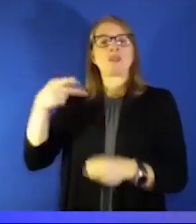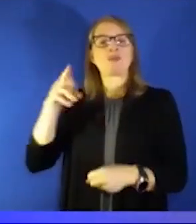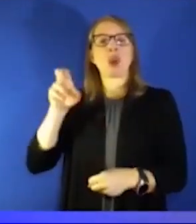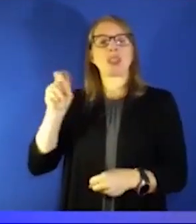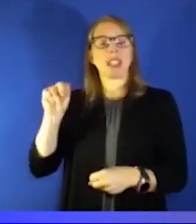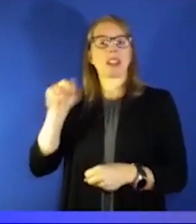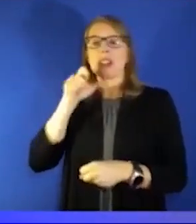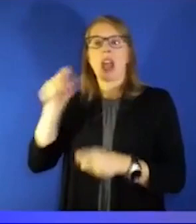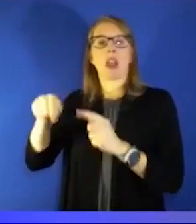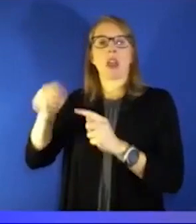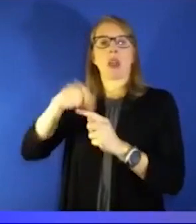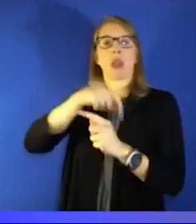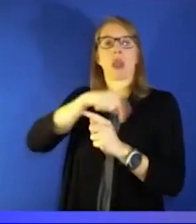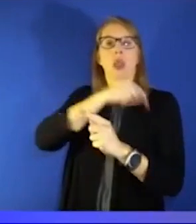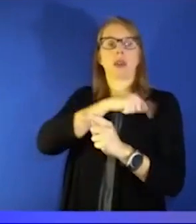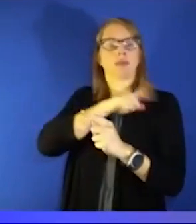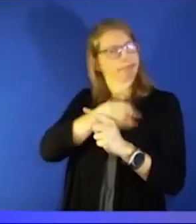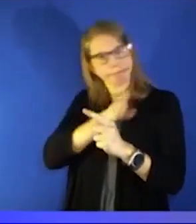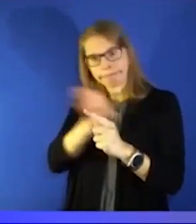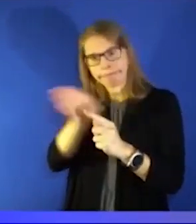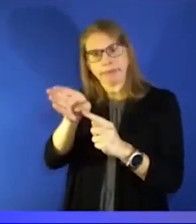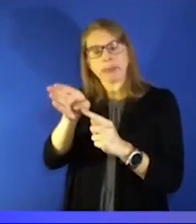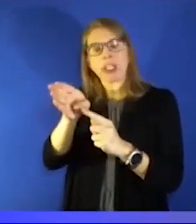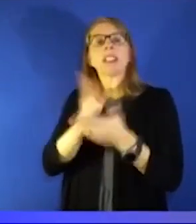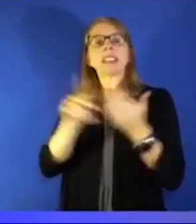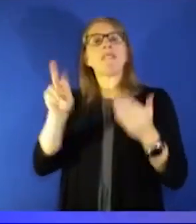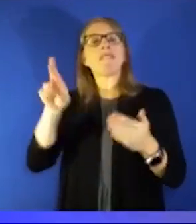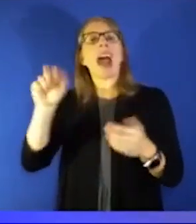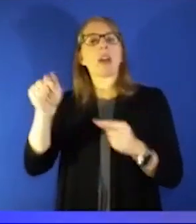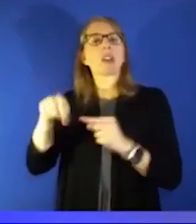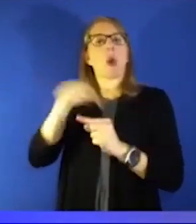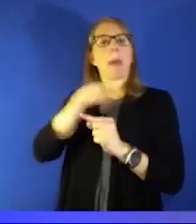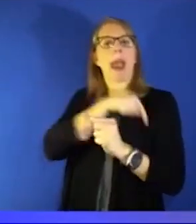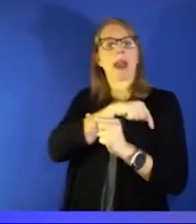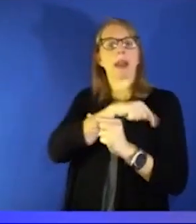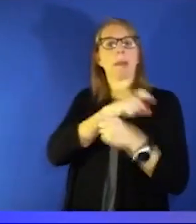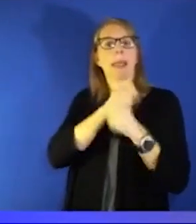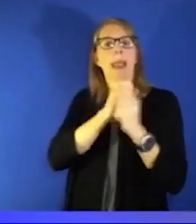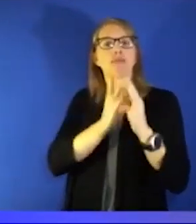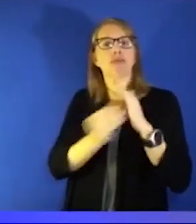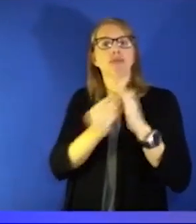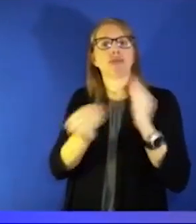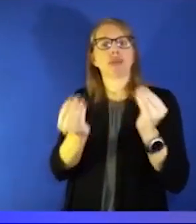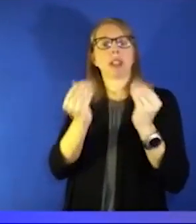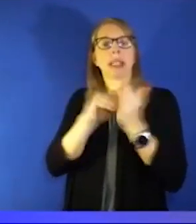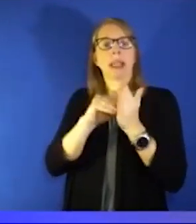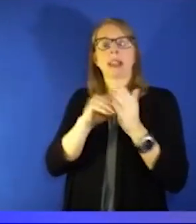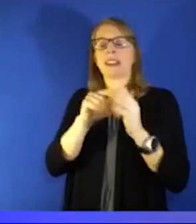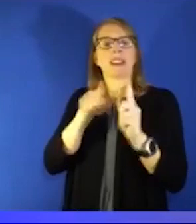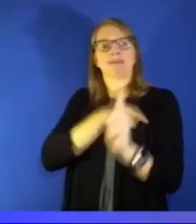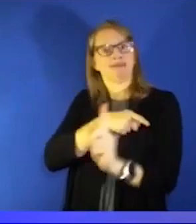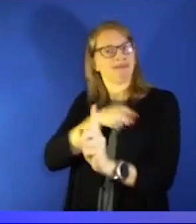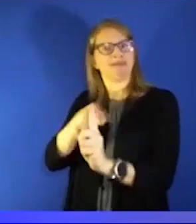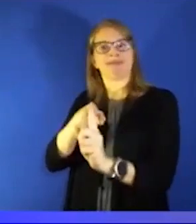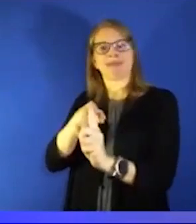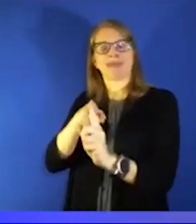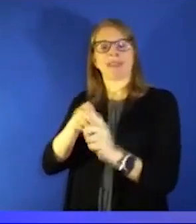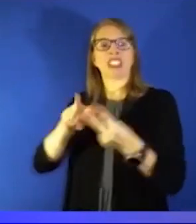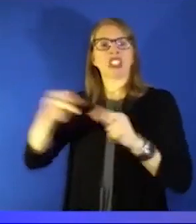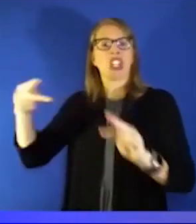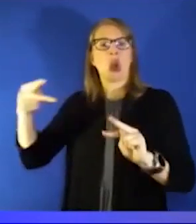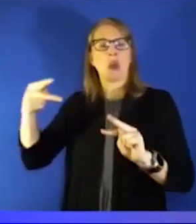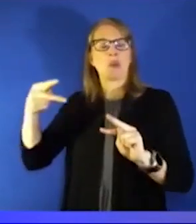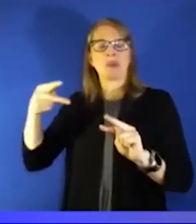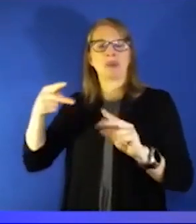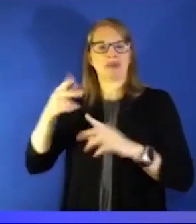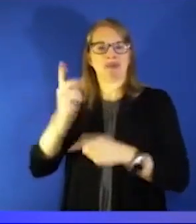human beings. It does in some viruses, but not in the human genome. We don't have that equipment on board to do that. So that's